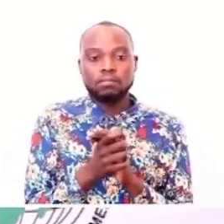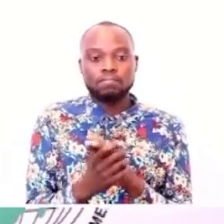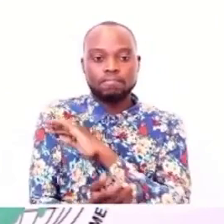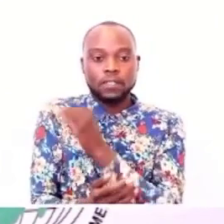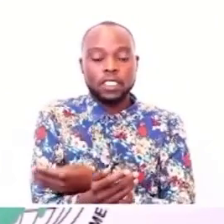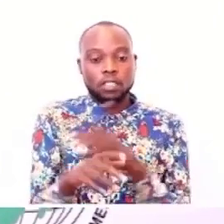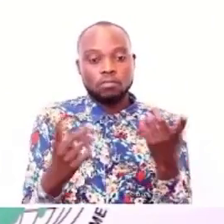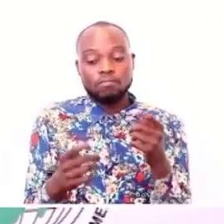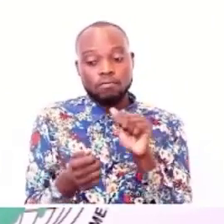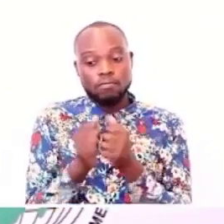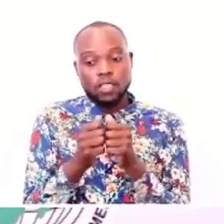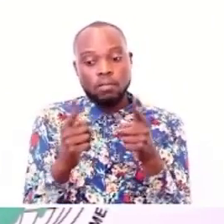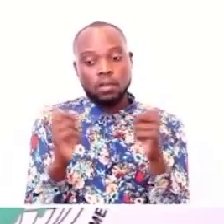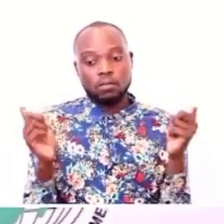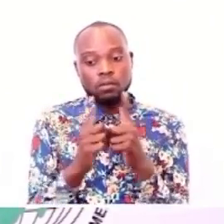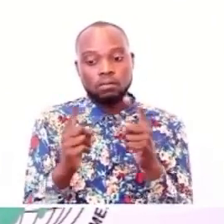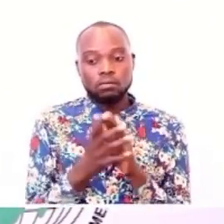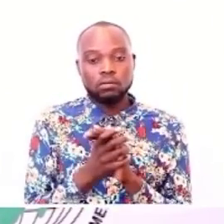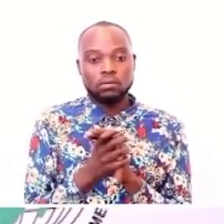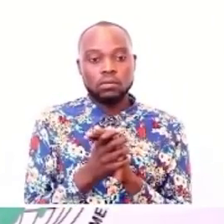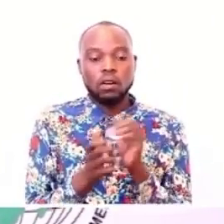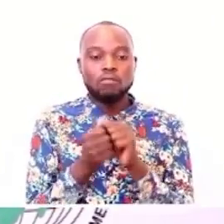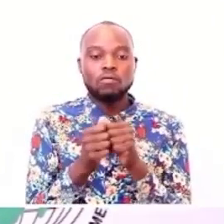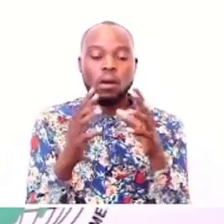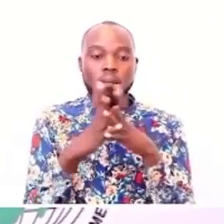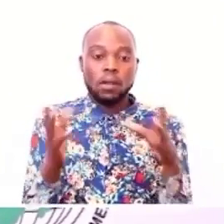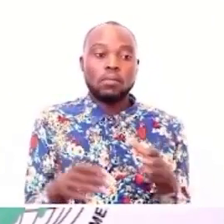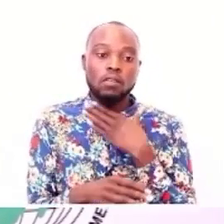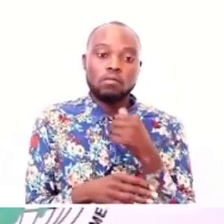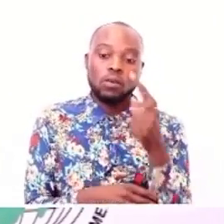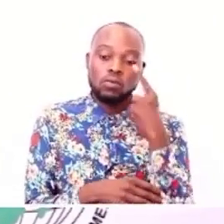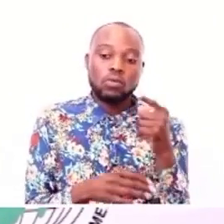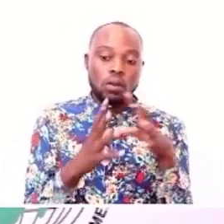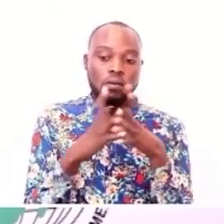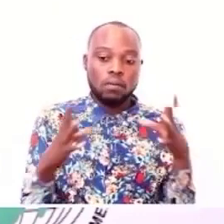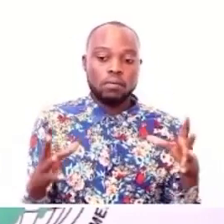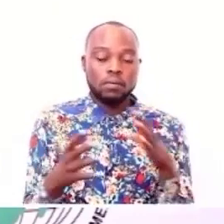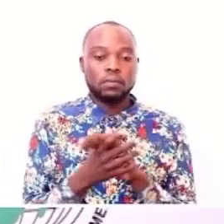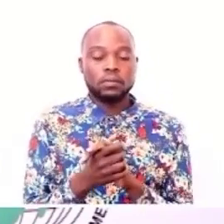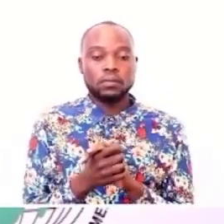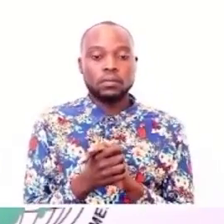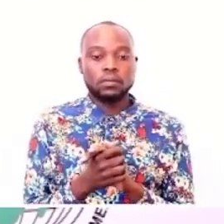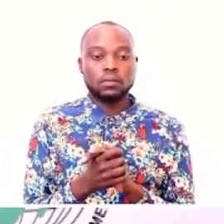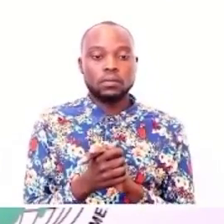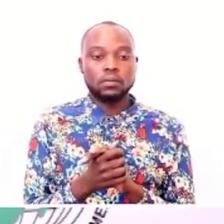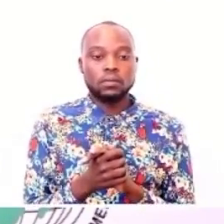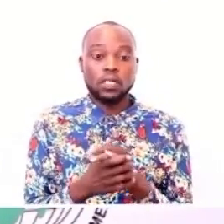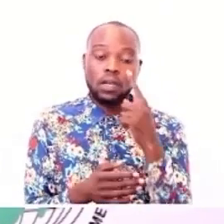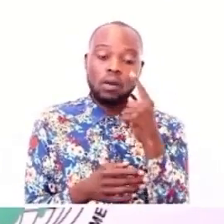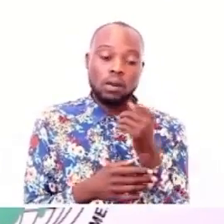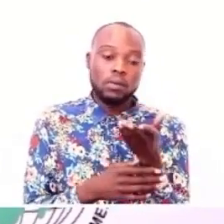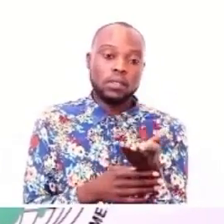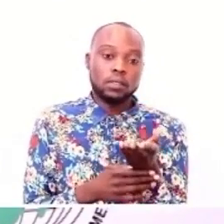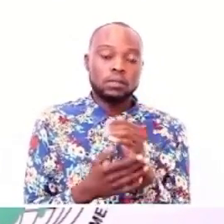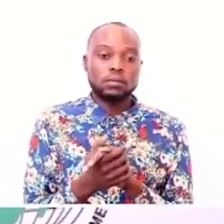that we face is a critical deficit that we should pay attention to. And when we really look at it,